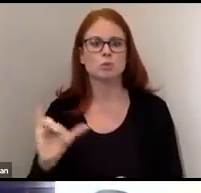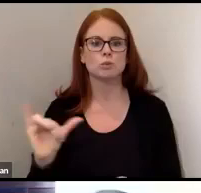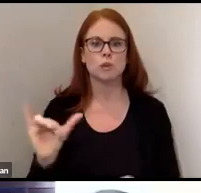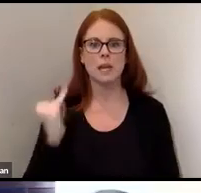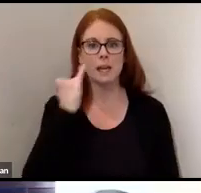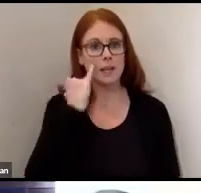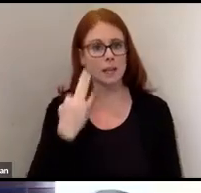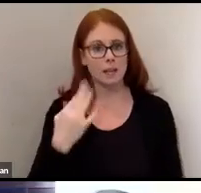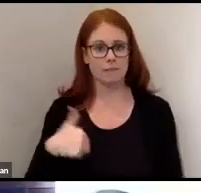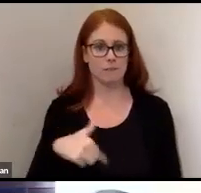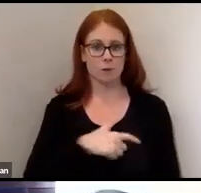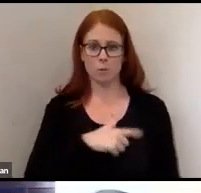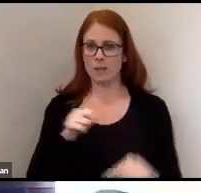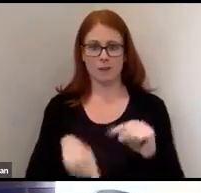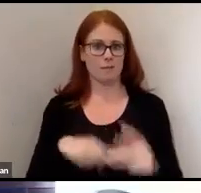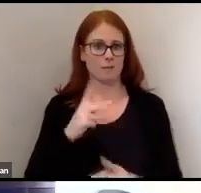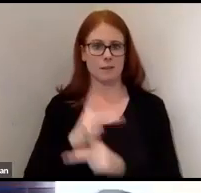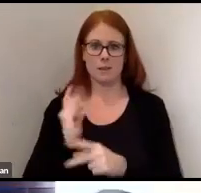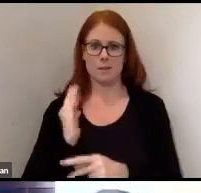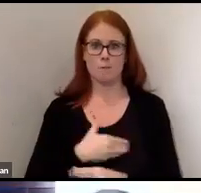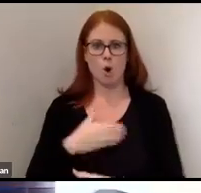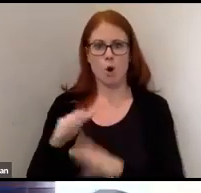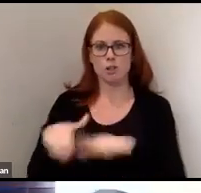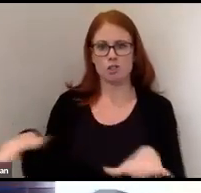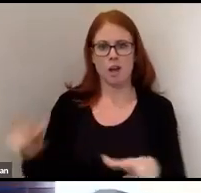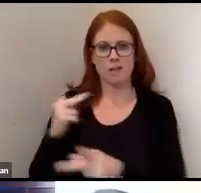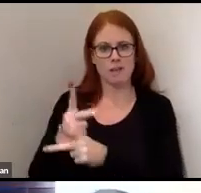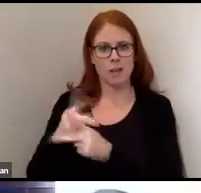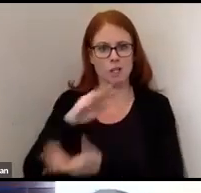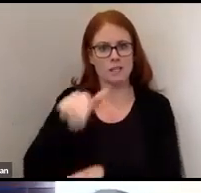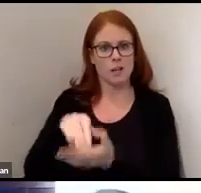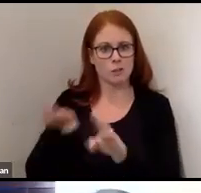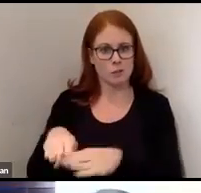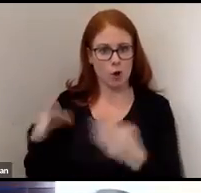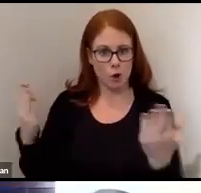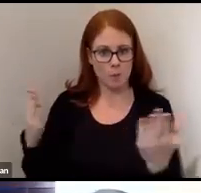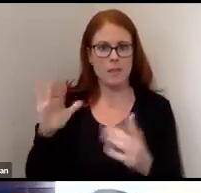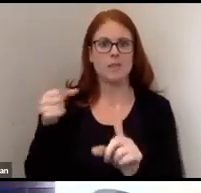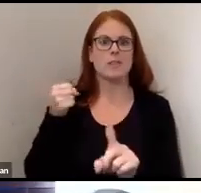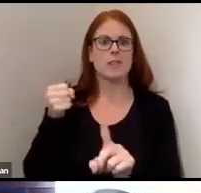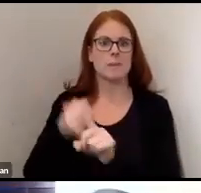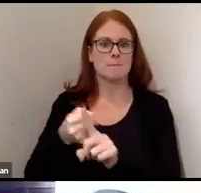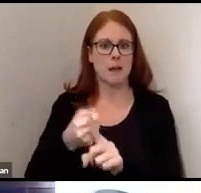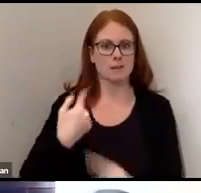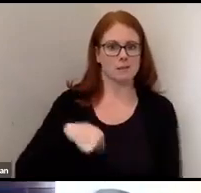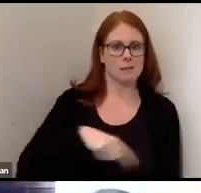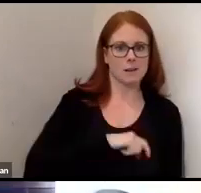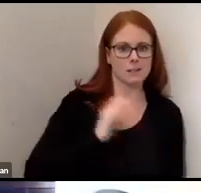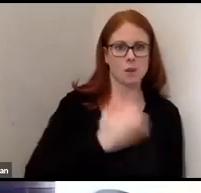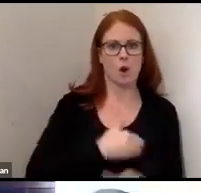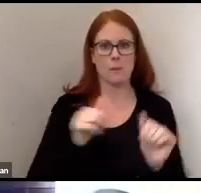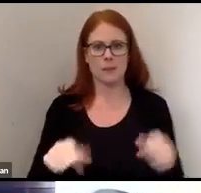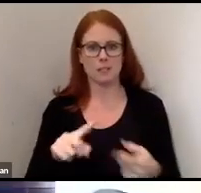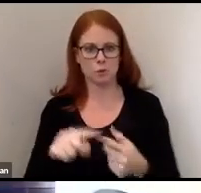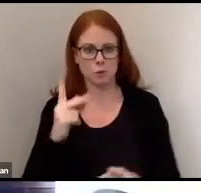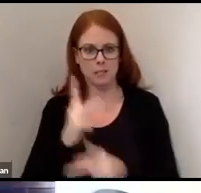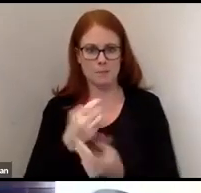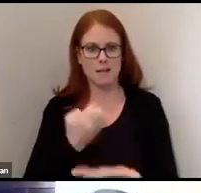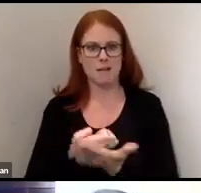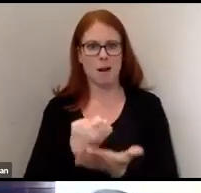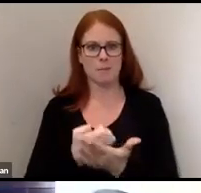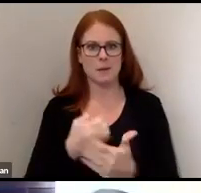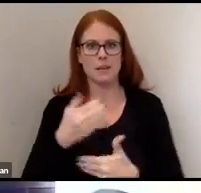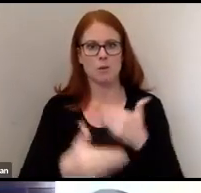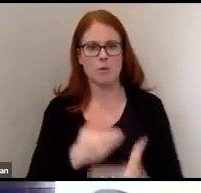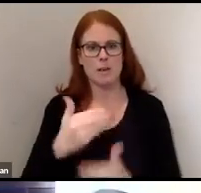If we can't keep our childcare centers open, that impacts you and I, our ability to keep our economy going. Those are part